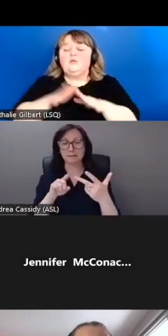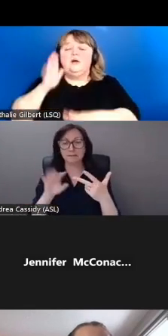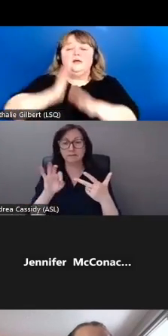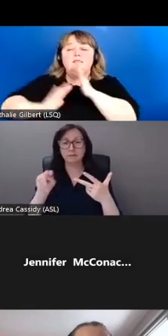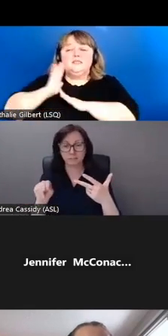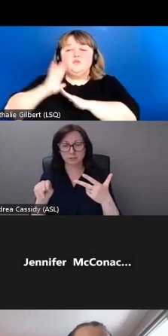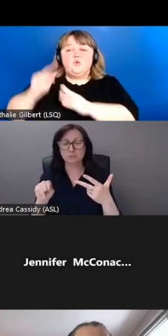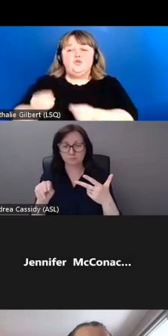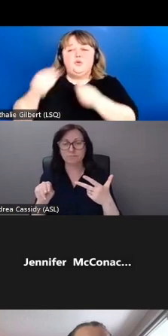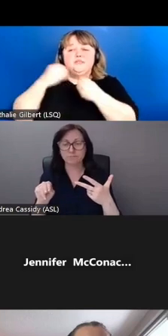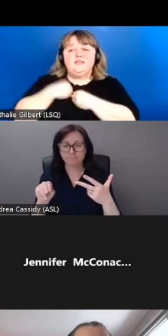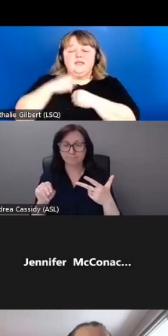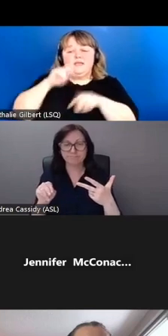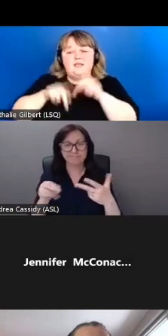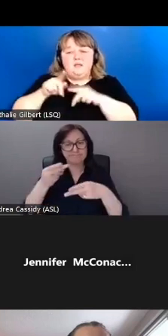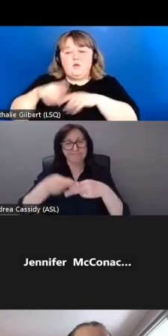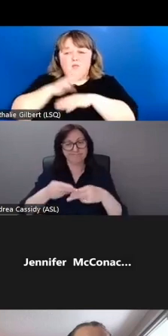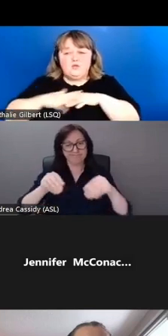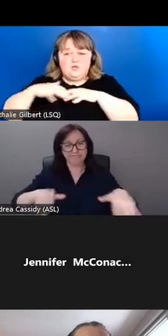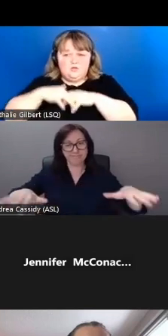people that call this nation home.